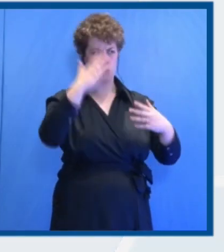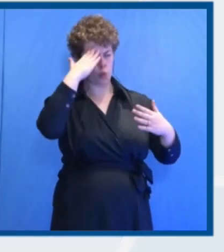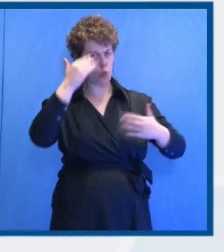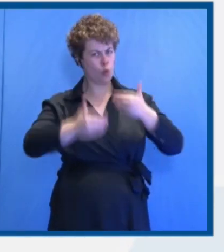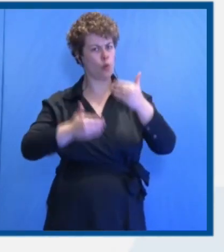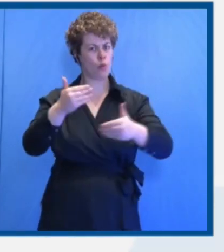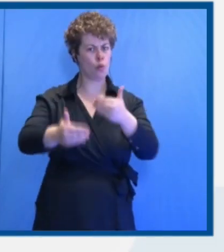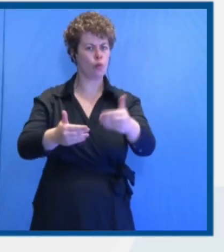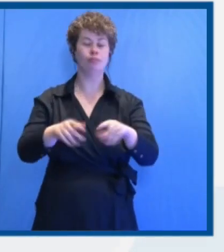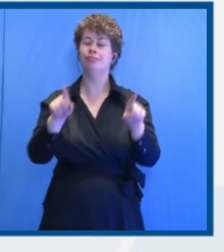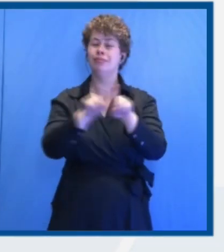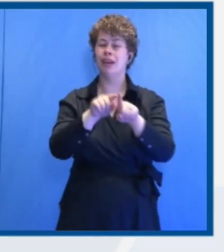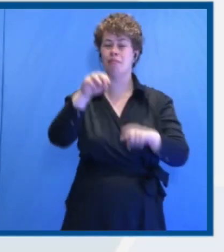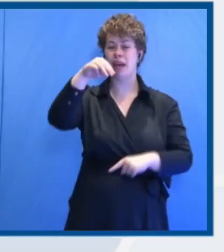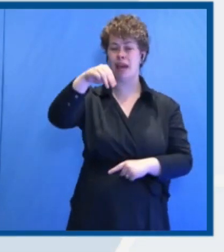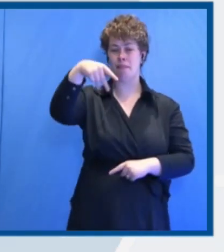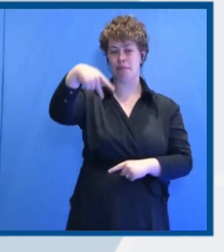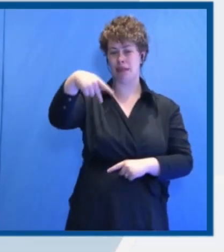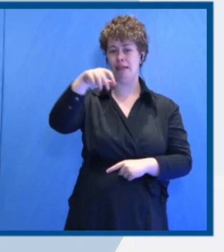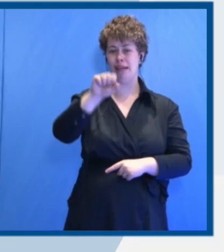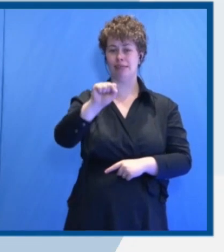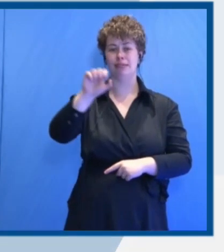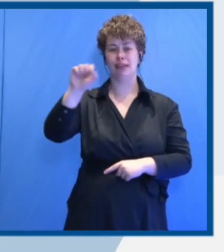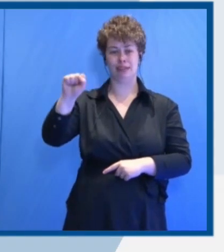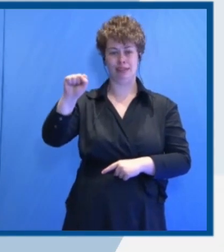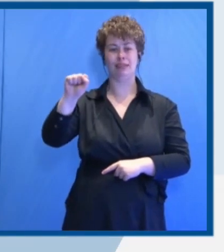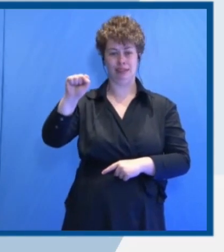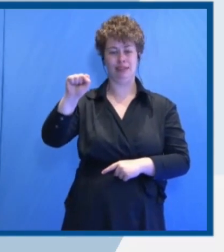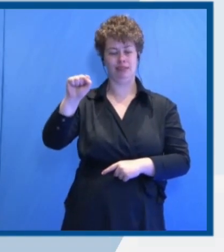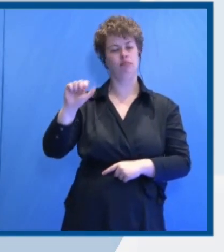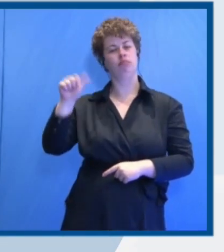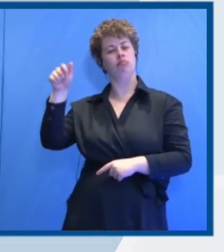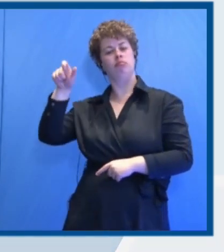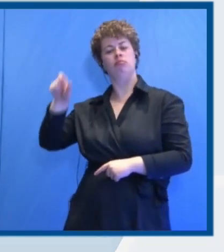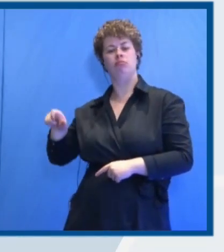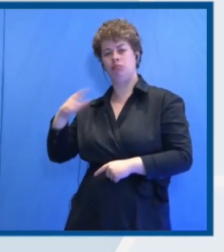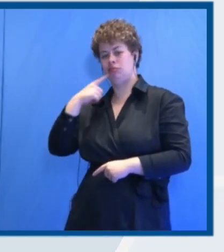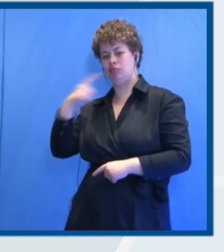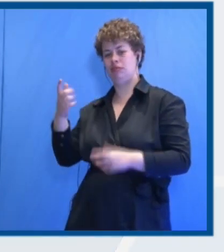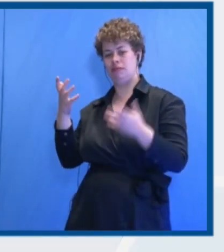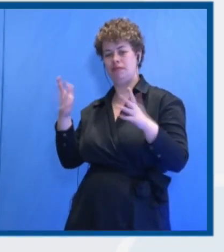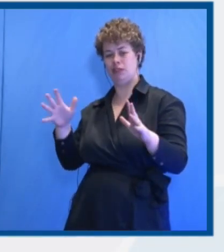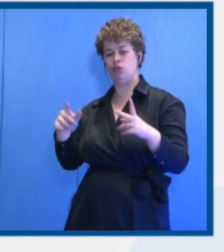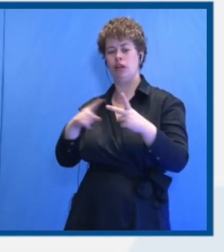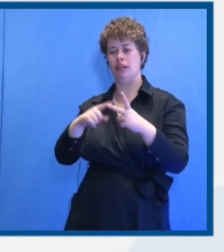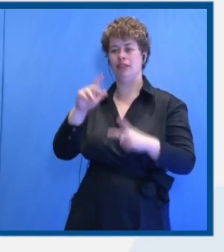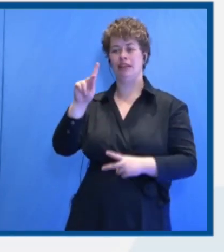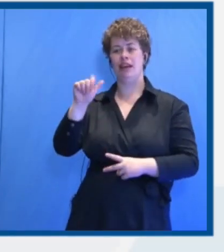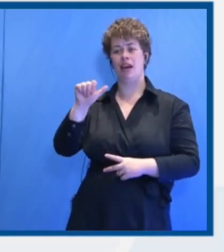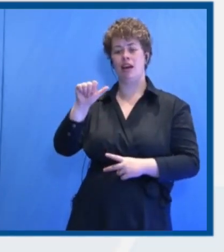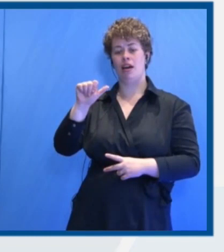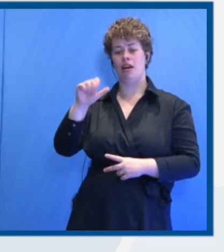of NPS as mentioned by Ms. Sonia and also by Ms. Caroline. Thank you very much.